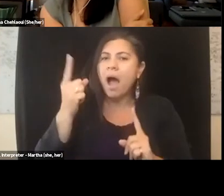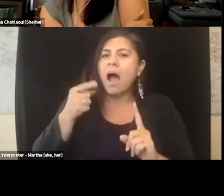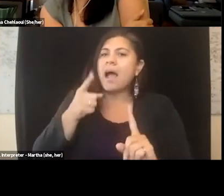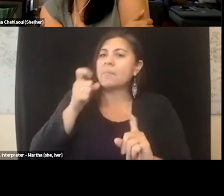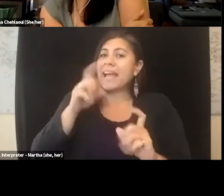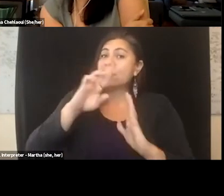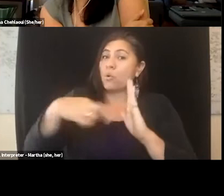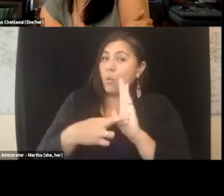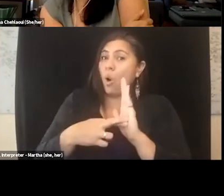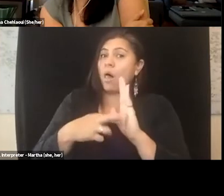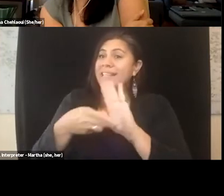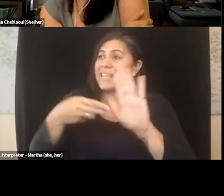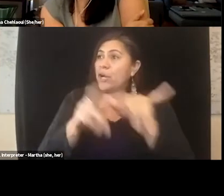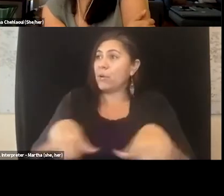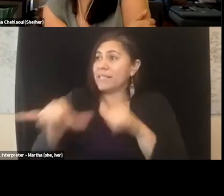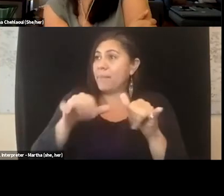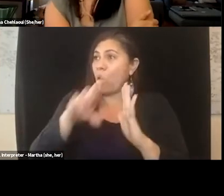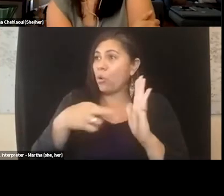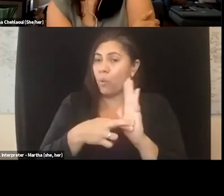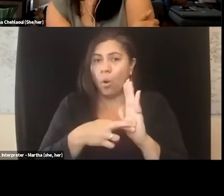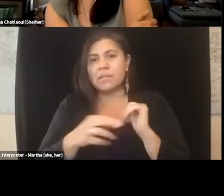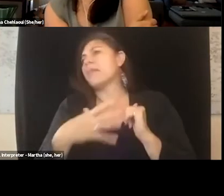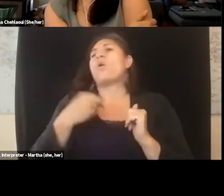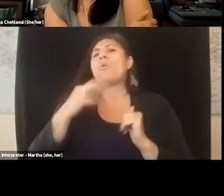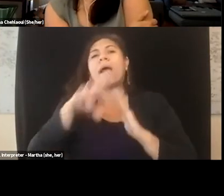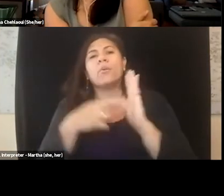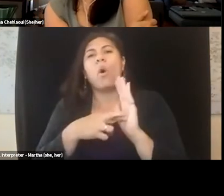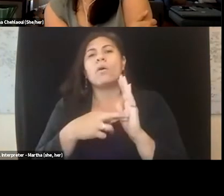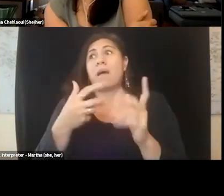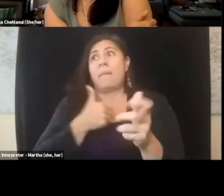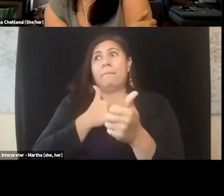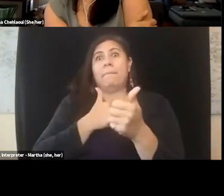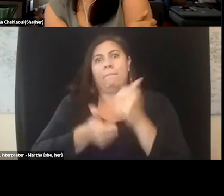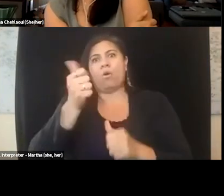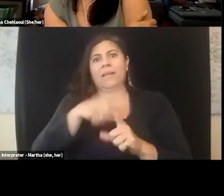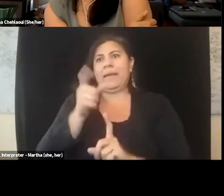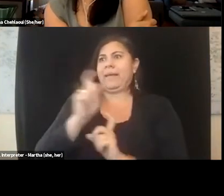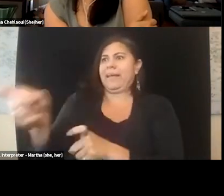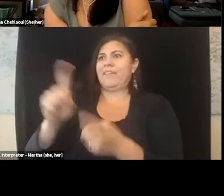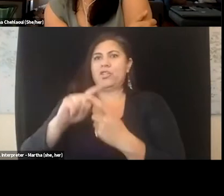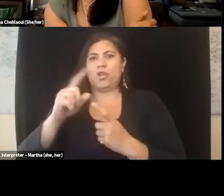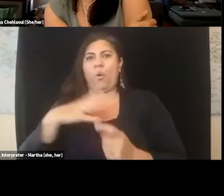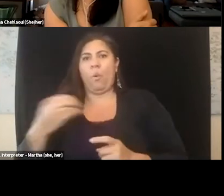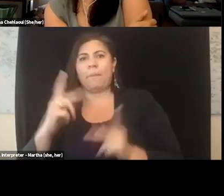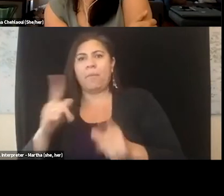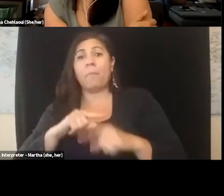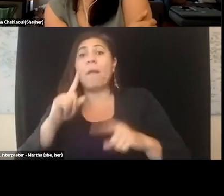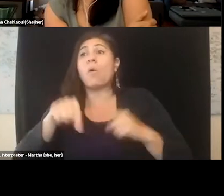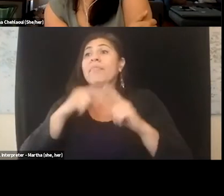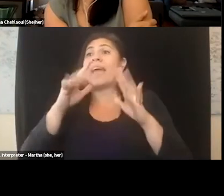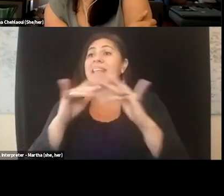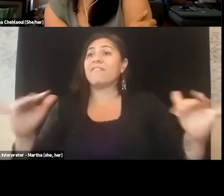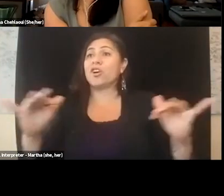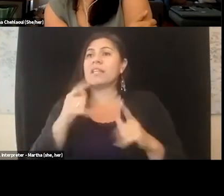the Caucasian roles, the mainstream roles at the time, they were going to mostly Caucasian. And when they wanted to go to diverse, they'd look for the boxes that